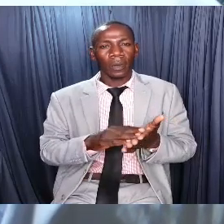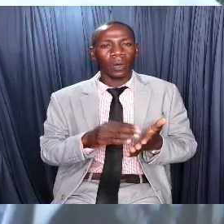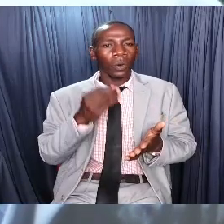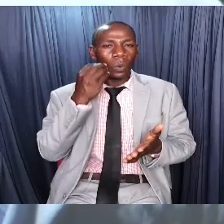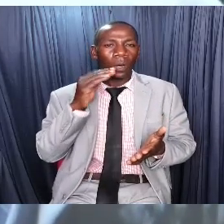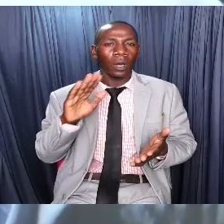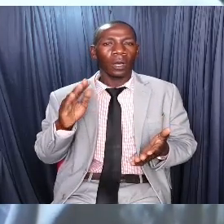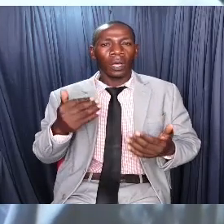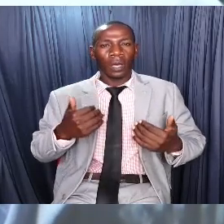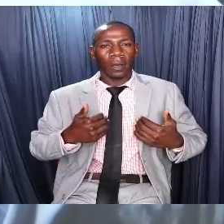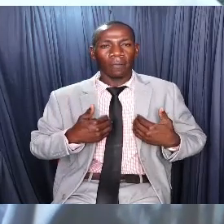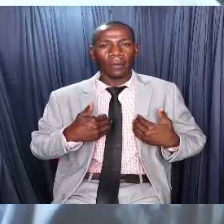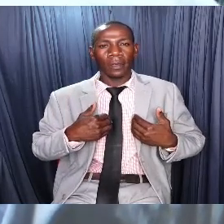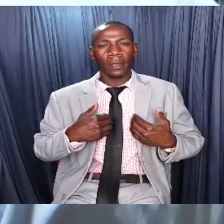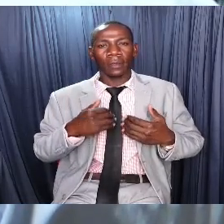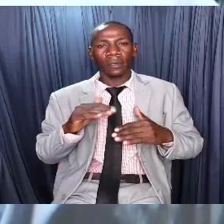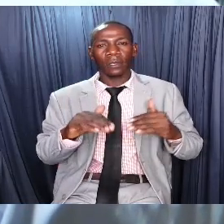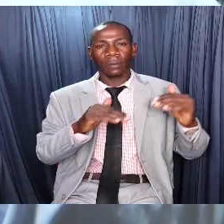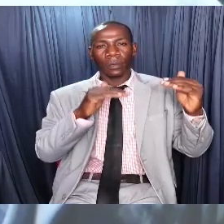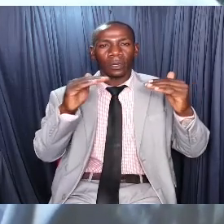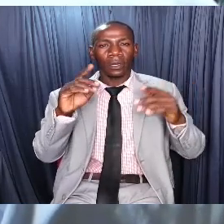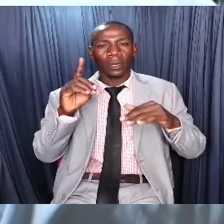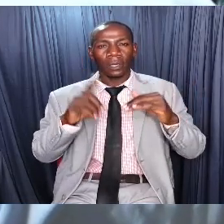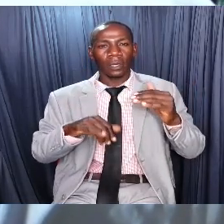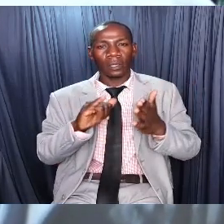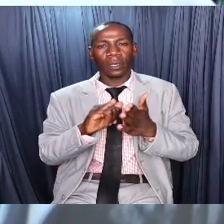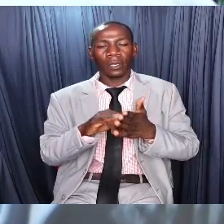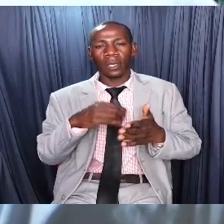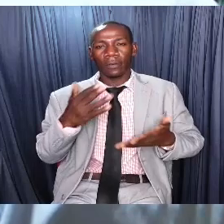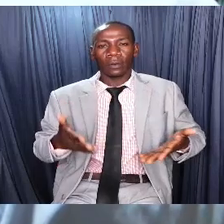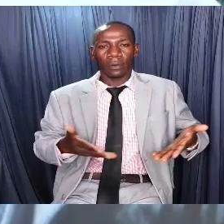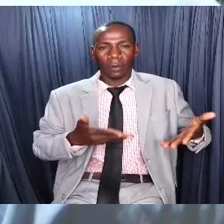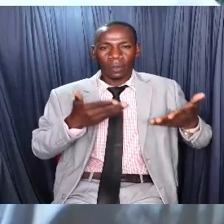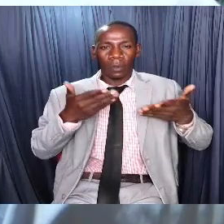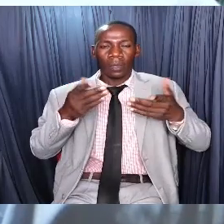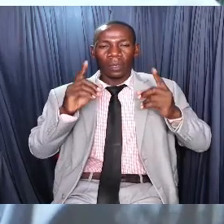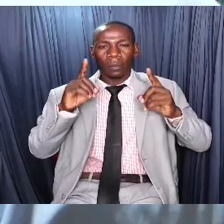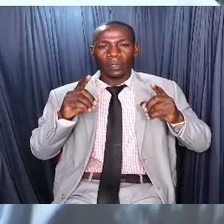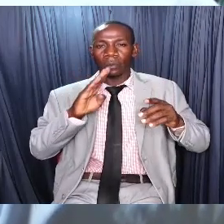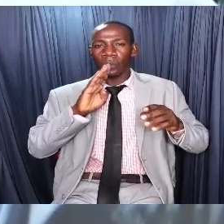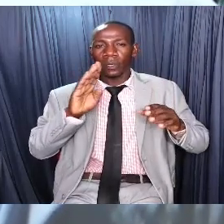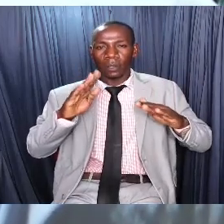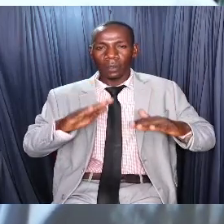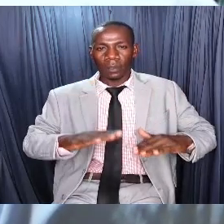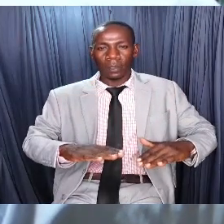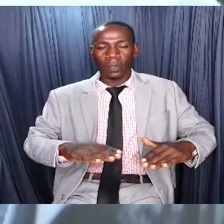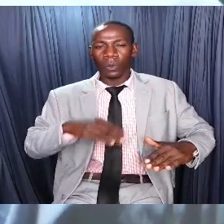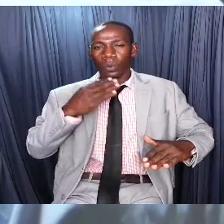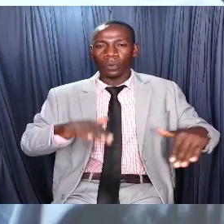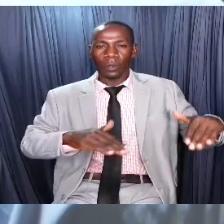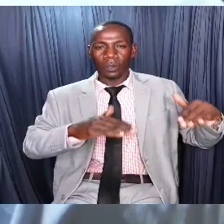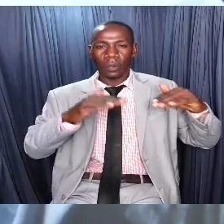kwake amehesabiwa haki kuliko yule, kwa maana kila ajikwezae atadhiliwa, naye